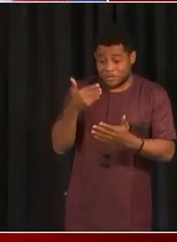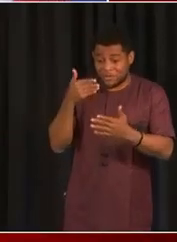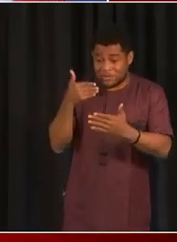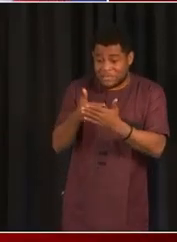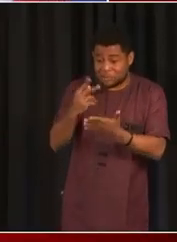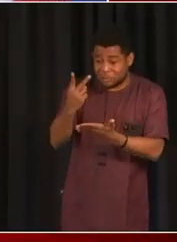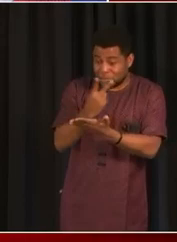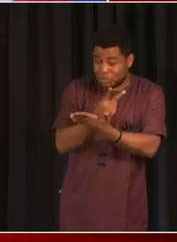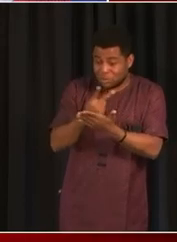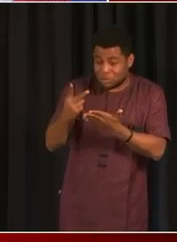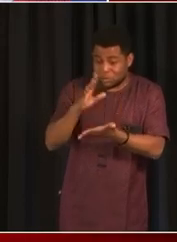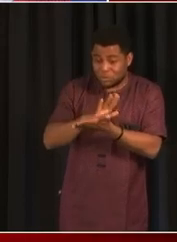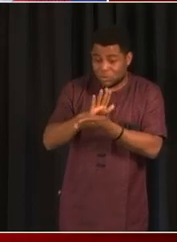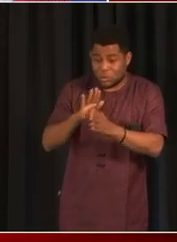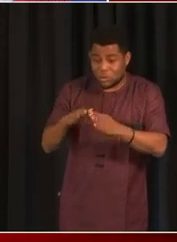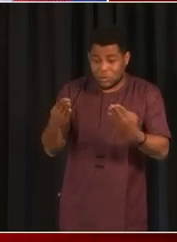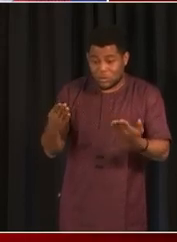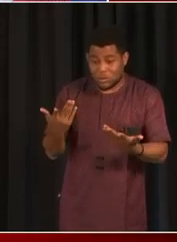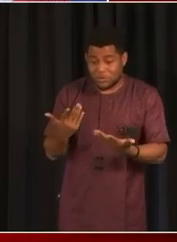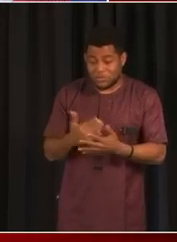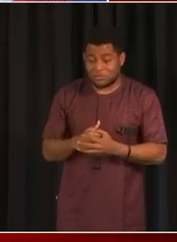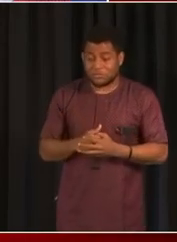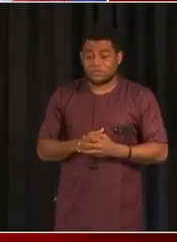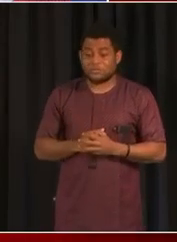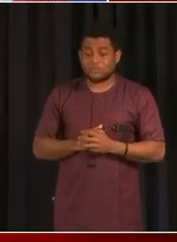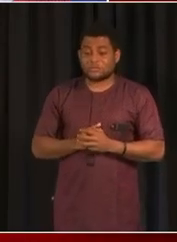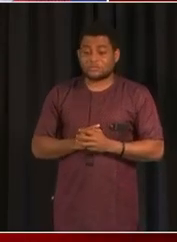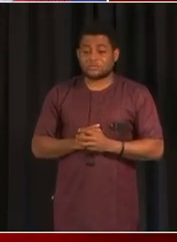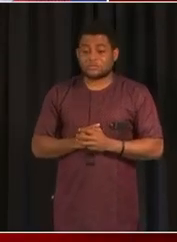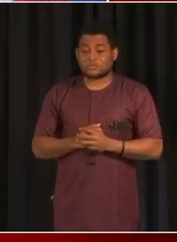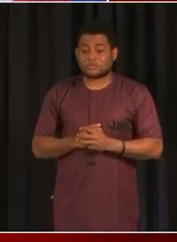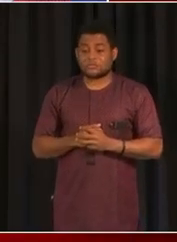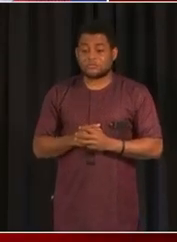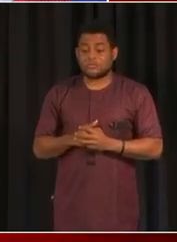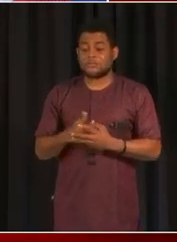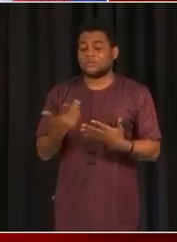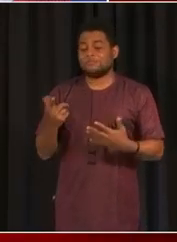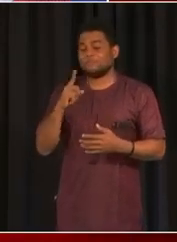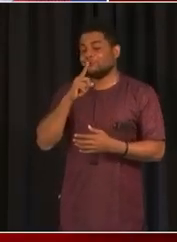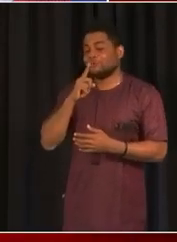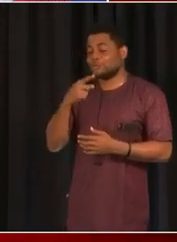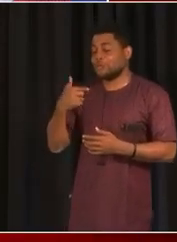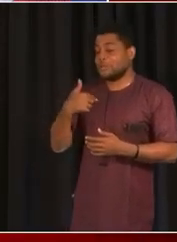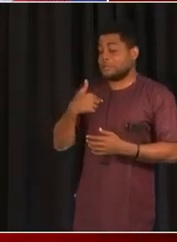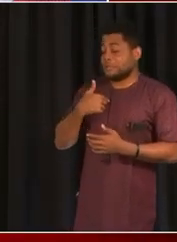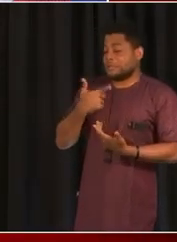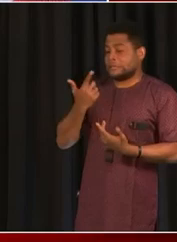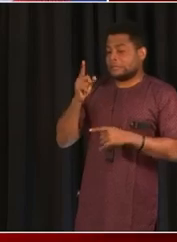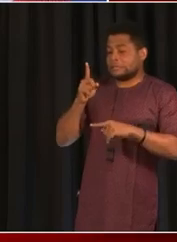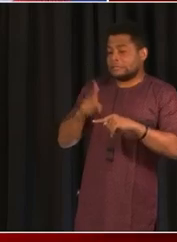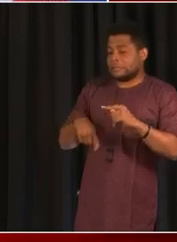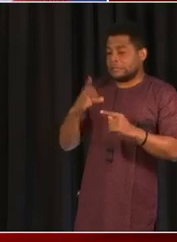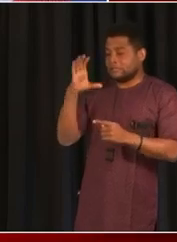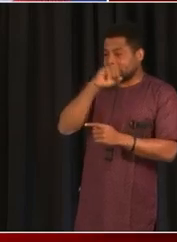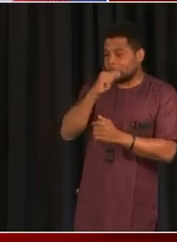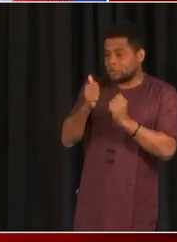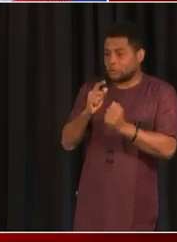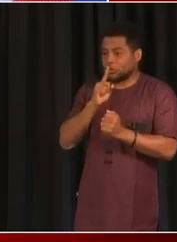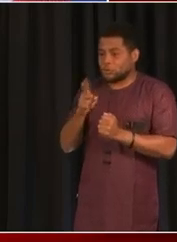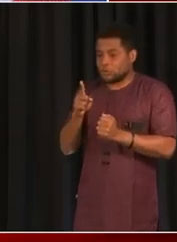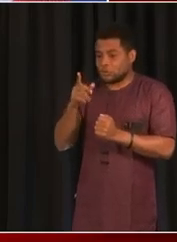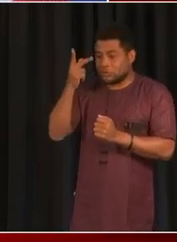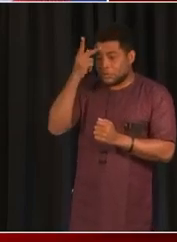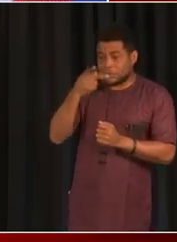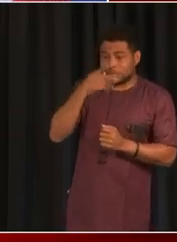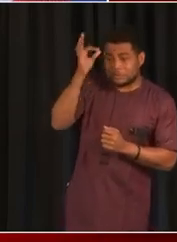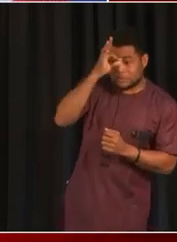true, and I can't like estimate which one is more true. So our job is to get out there